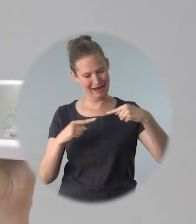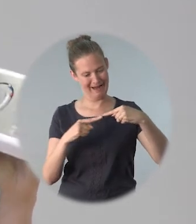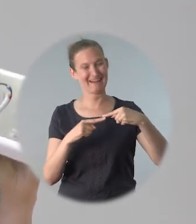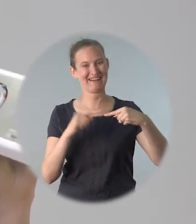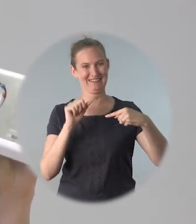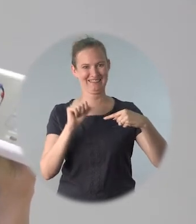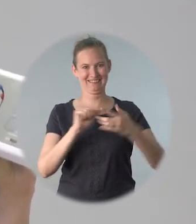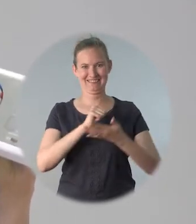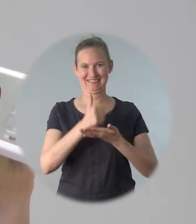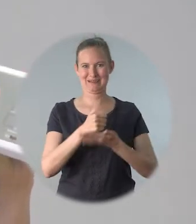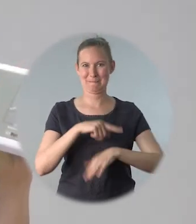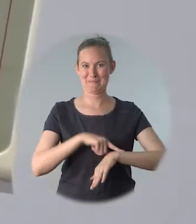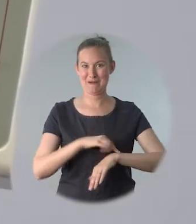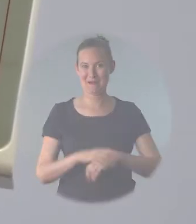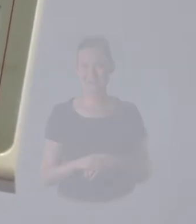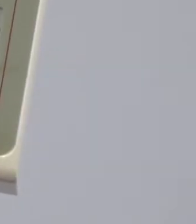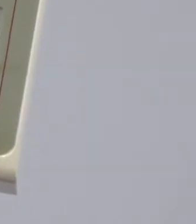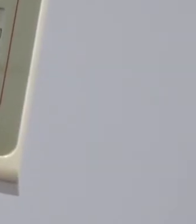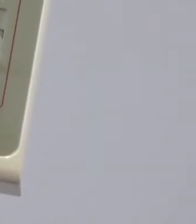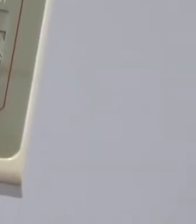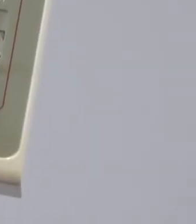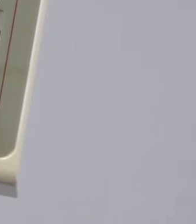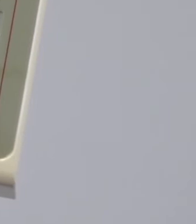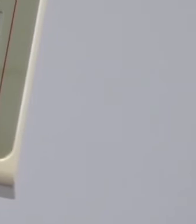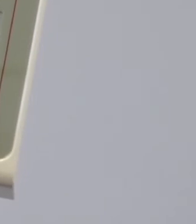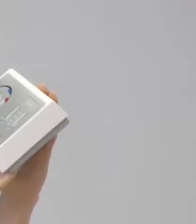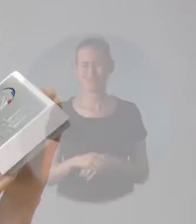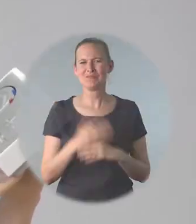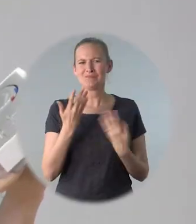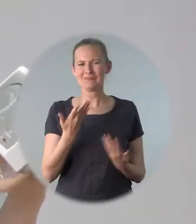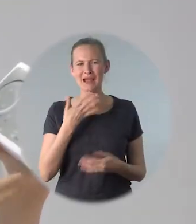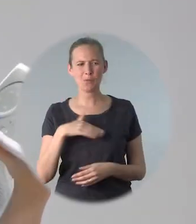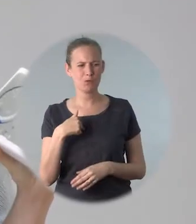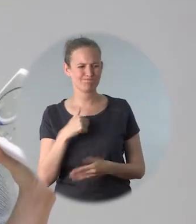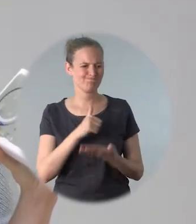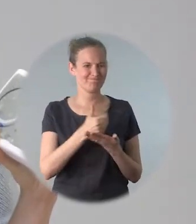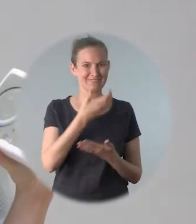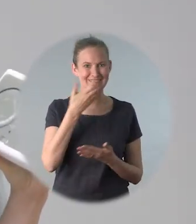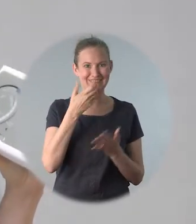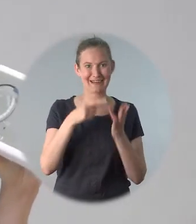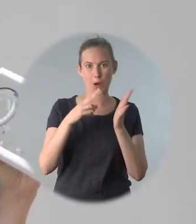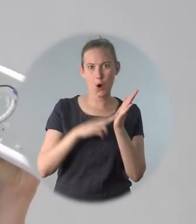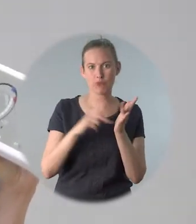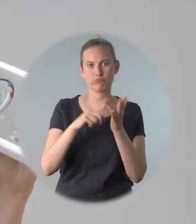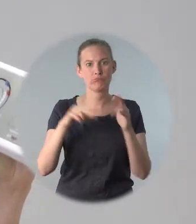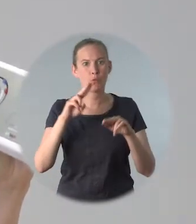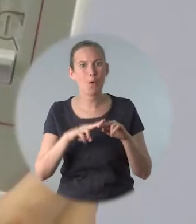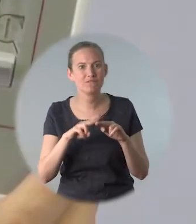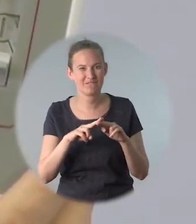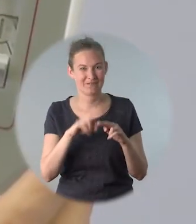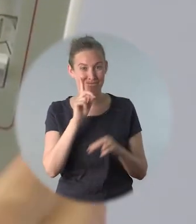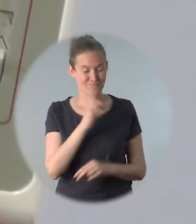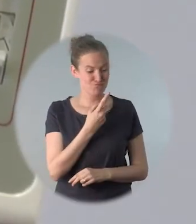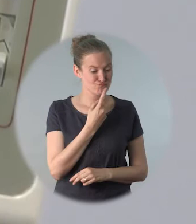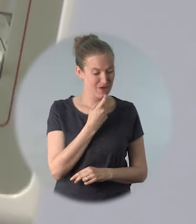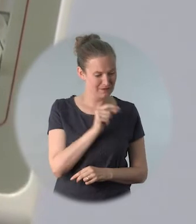round. We can make sure that the current time is next to that line. The next thing you can do is set what times you want the heating to come